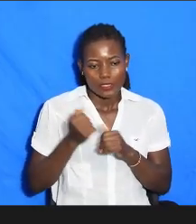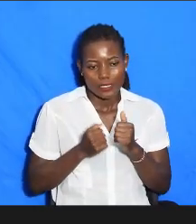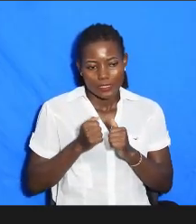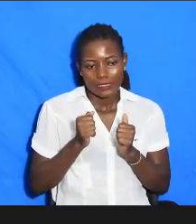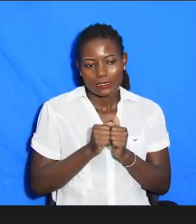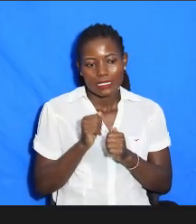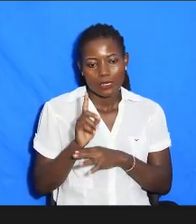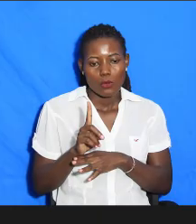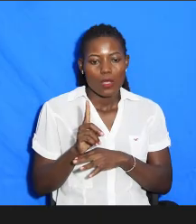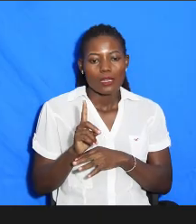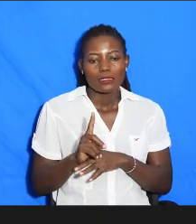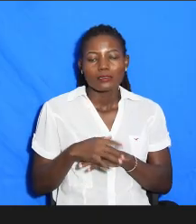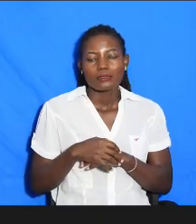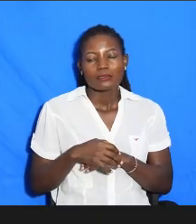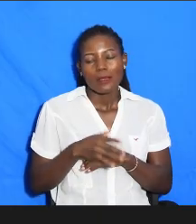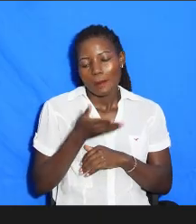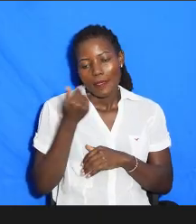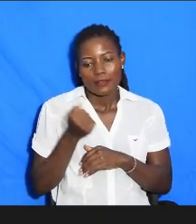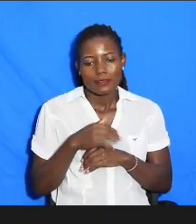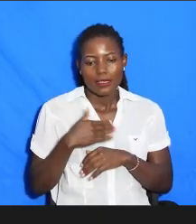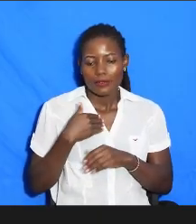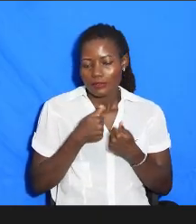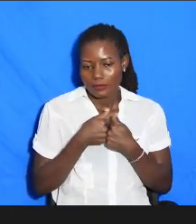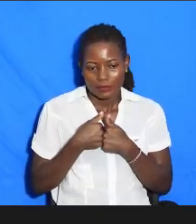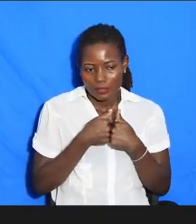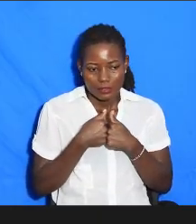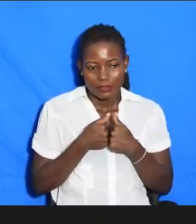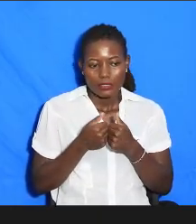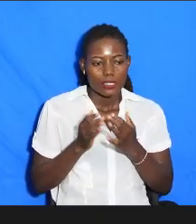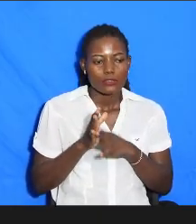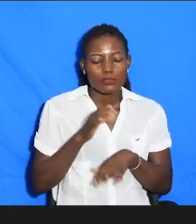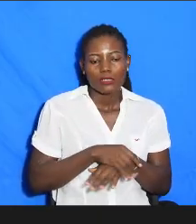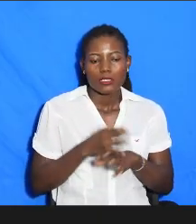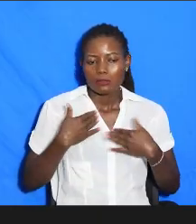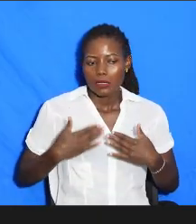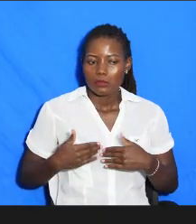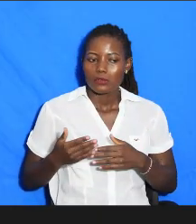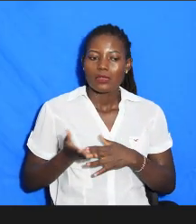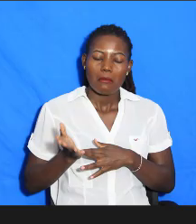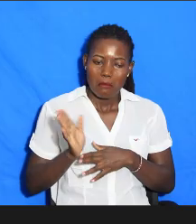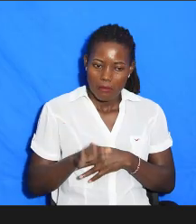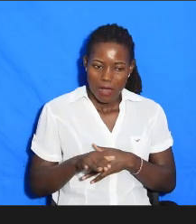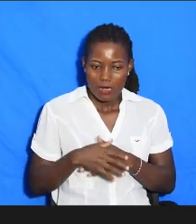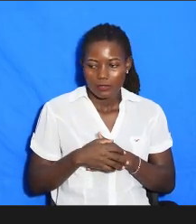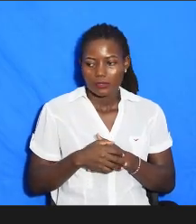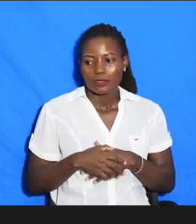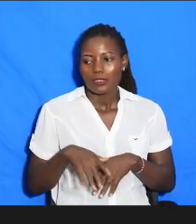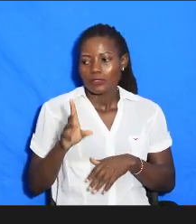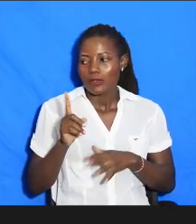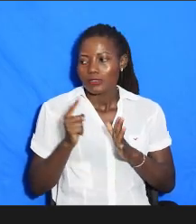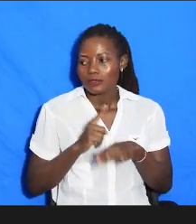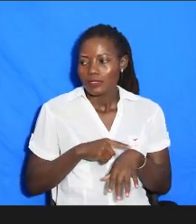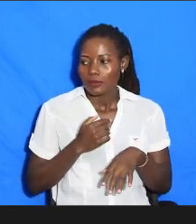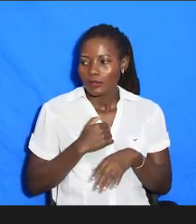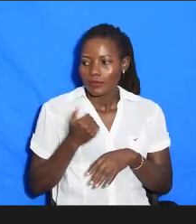season's best. Because I was really struggling, getting my body back in shape and running 10-3s consistently. And at one point, I was really